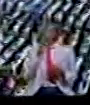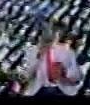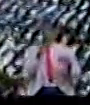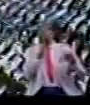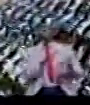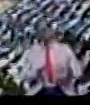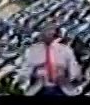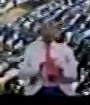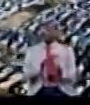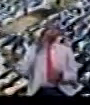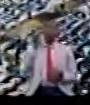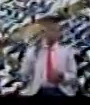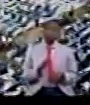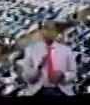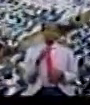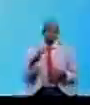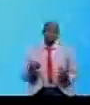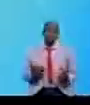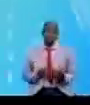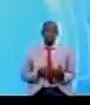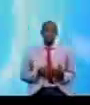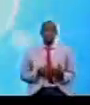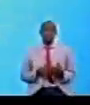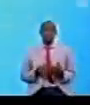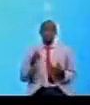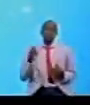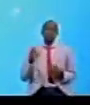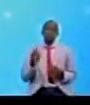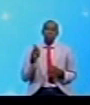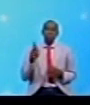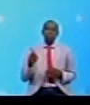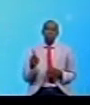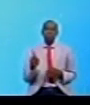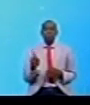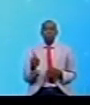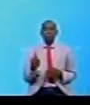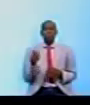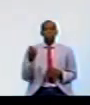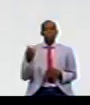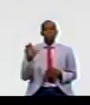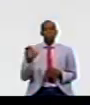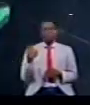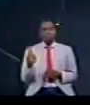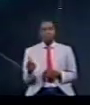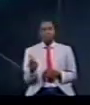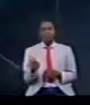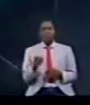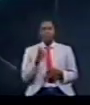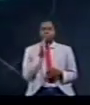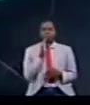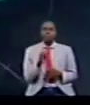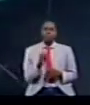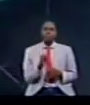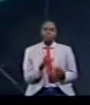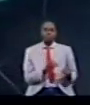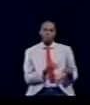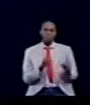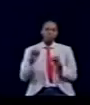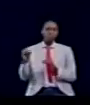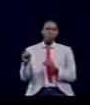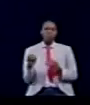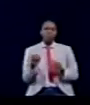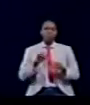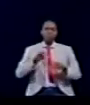Ghost is using him directly to every one of us. What I was saying is that, Father,